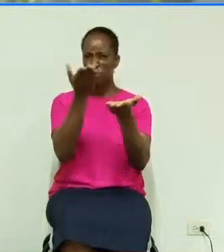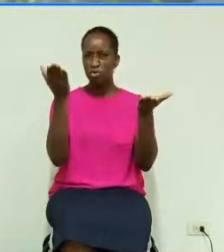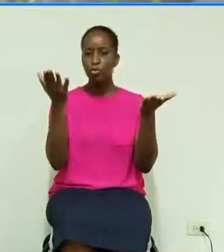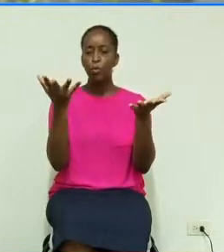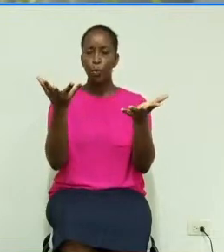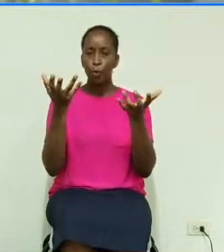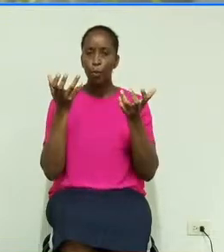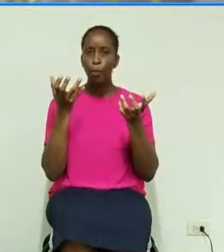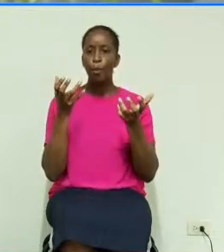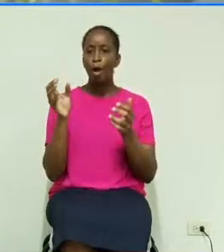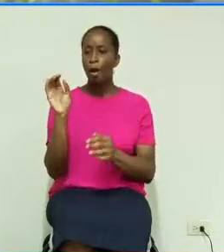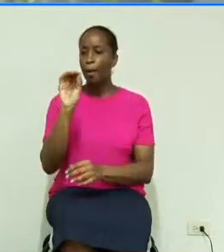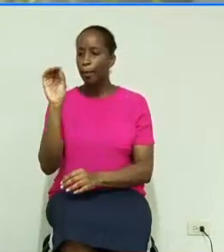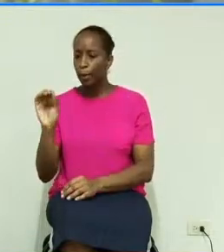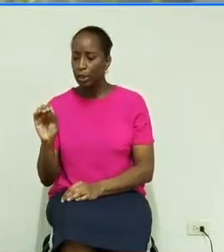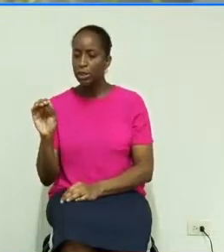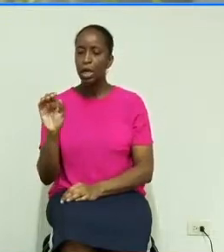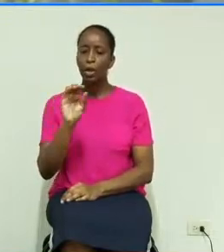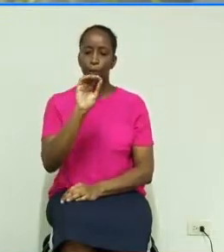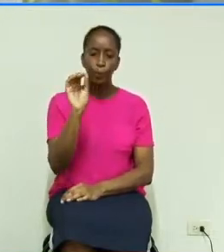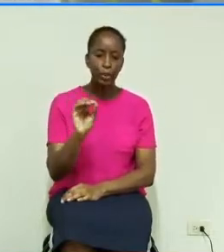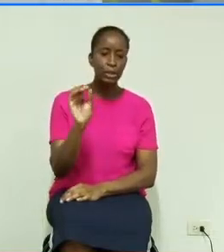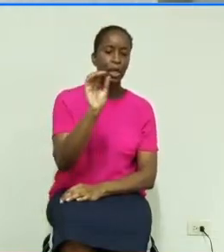are you not in favor?